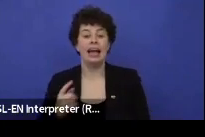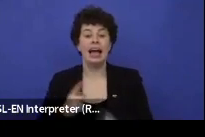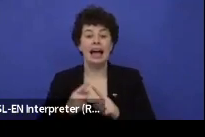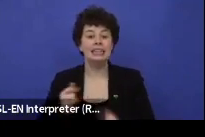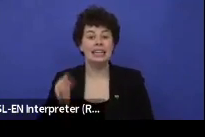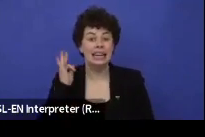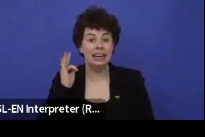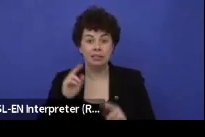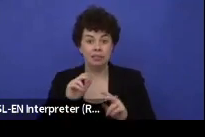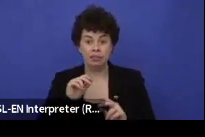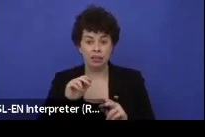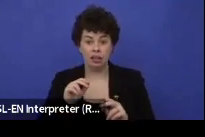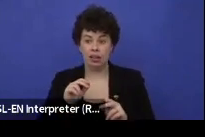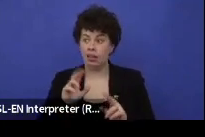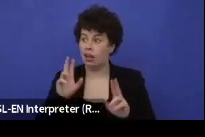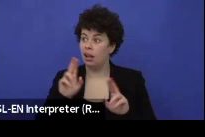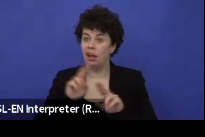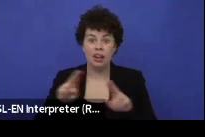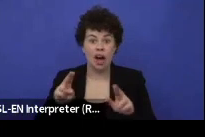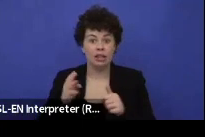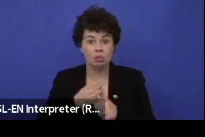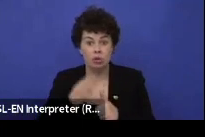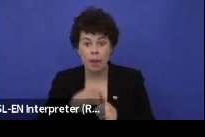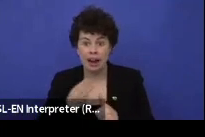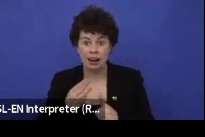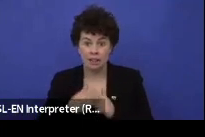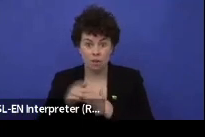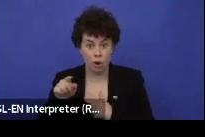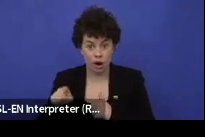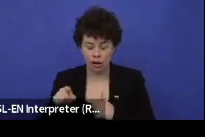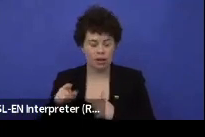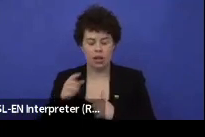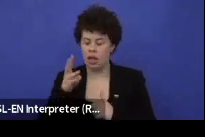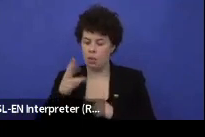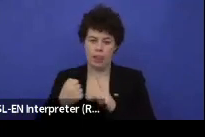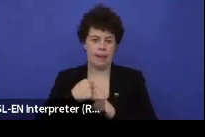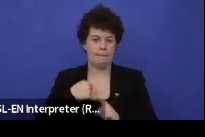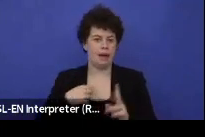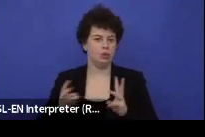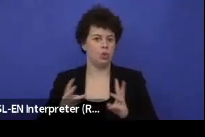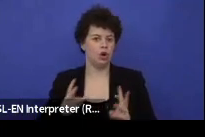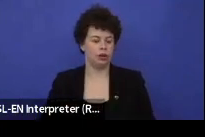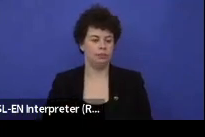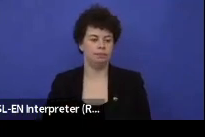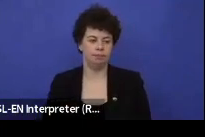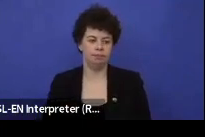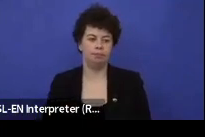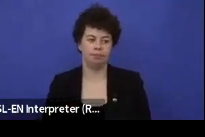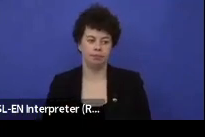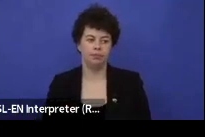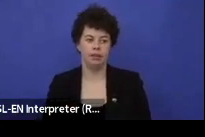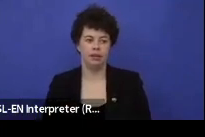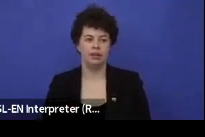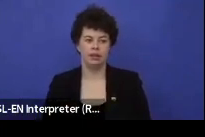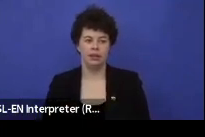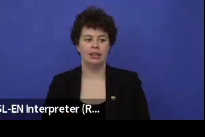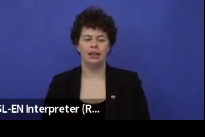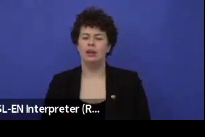it, it is going to have an impact on your work. In terms of managing their sort of